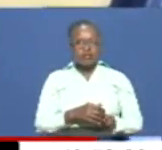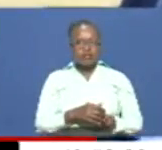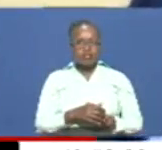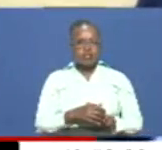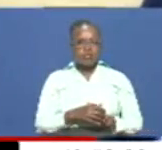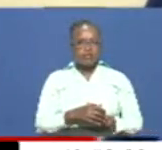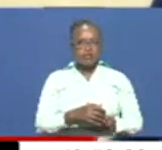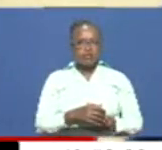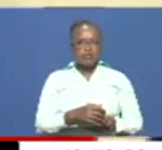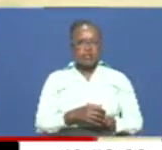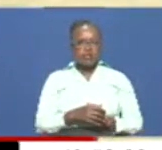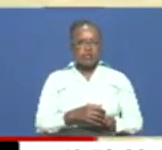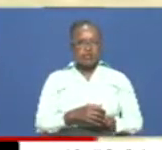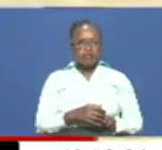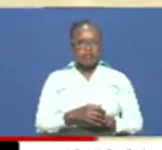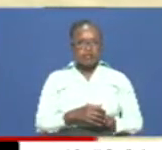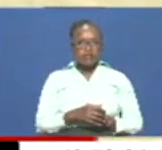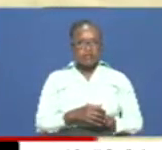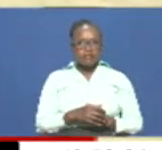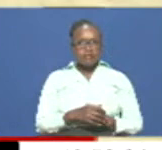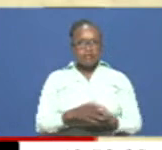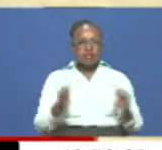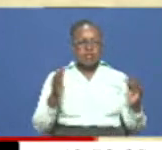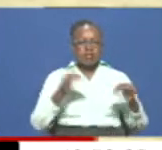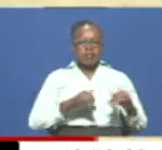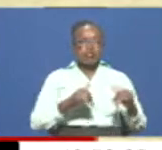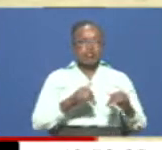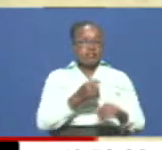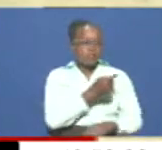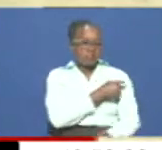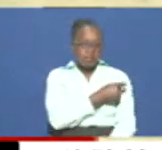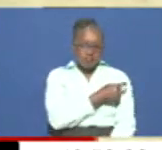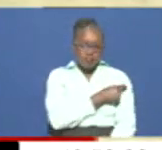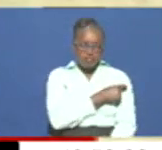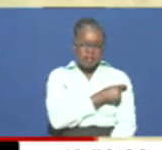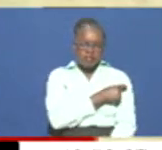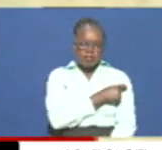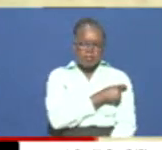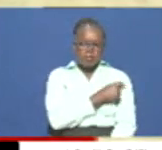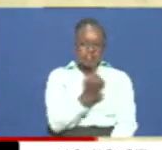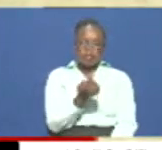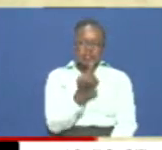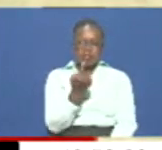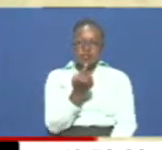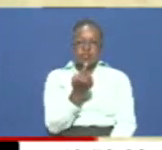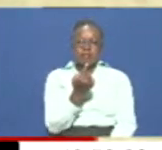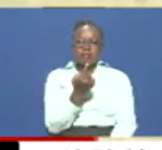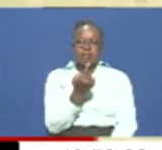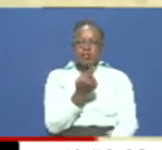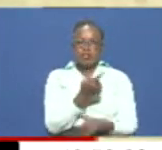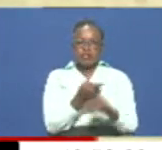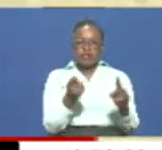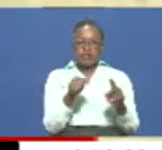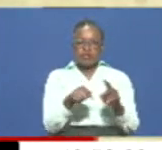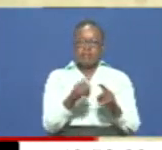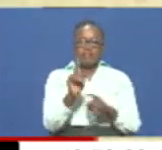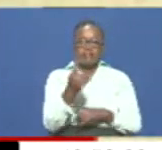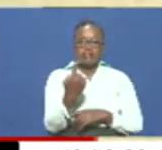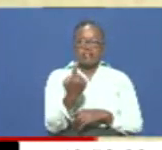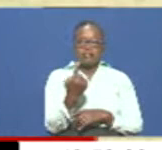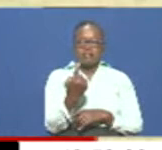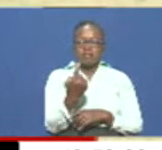I can say we only have seminars for doping, but this is the Athletics Kenya Federation have started to